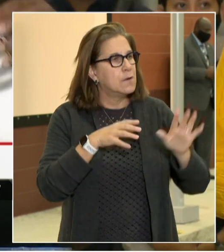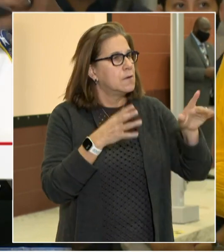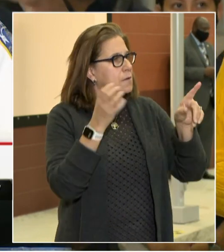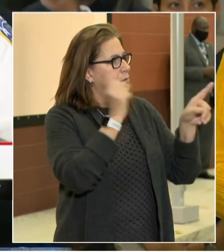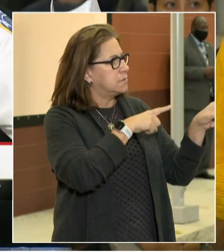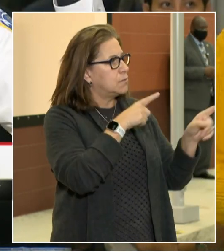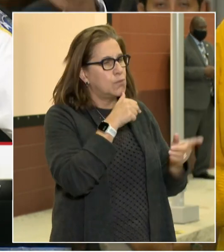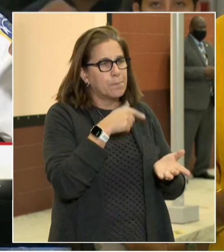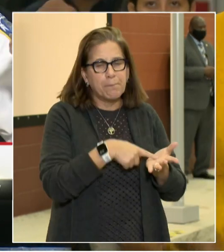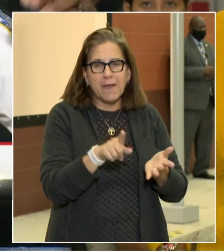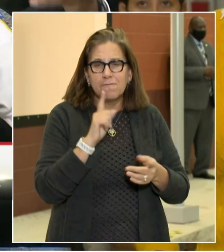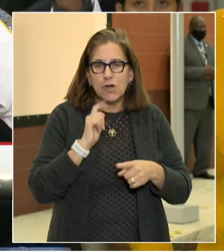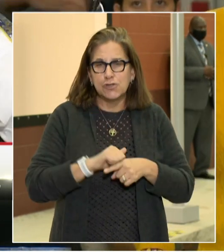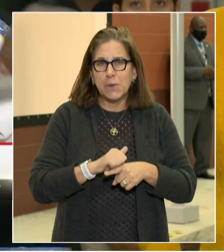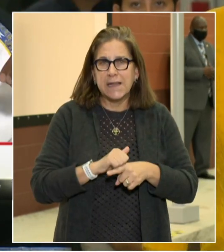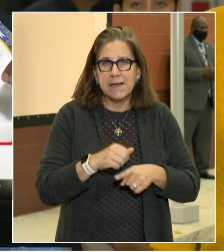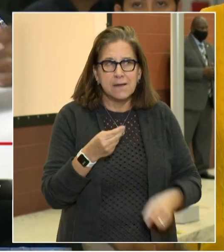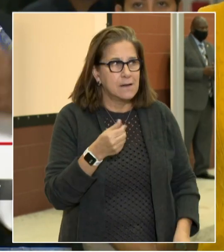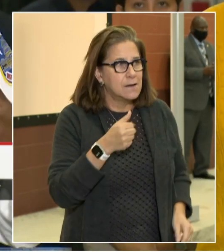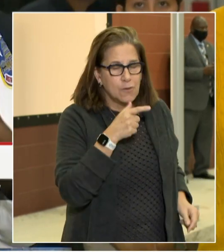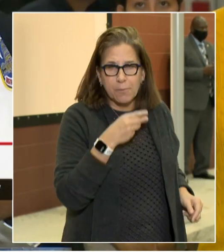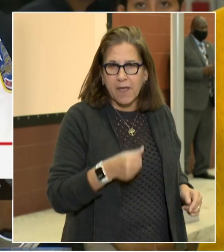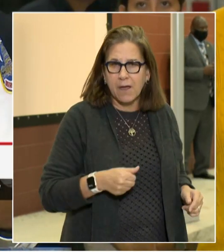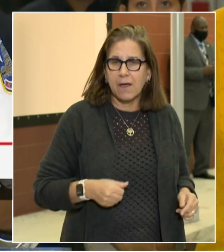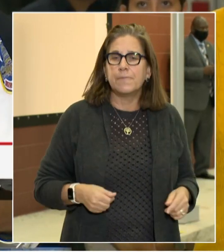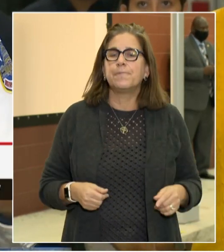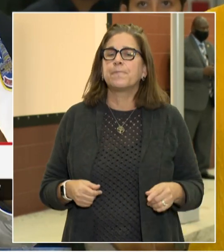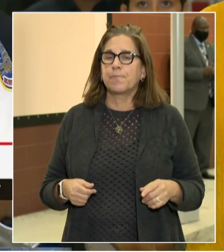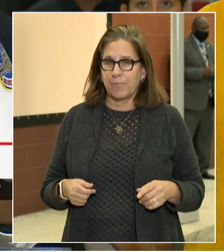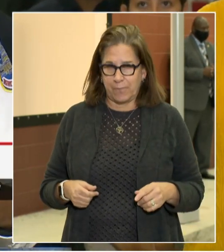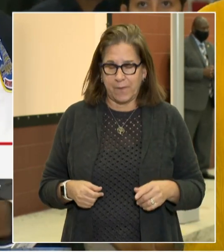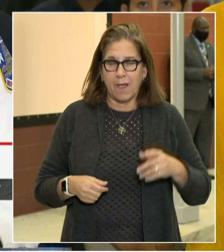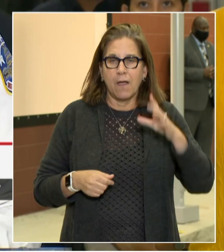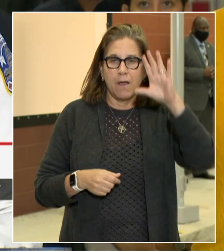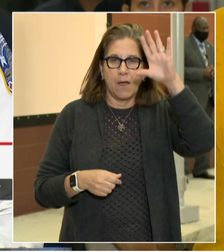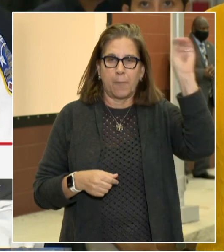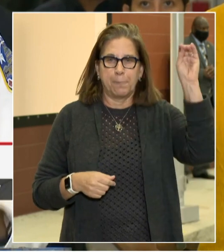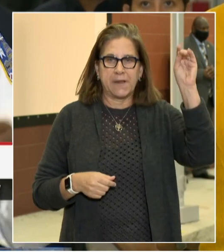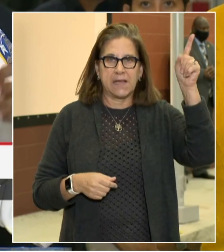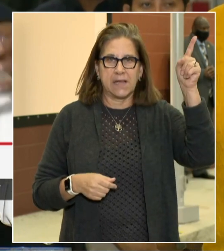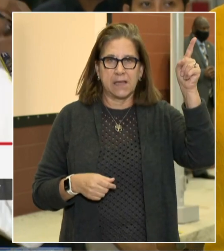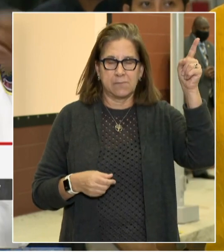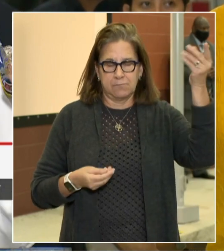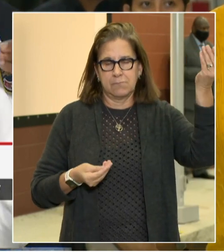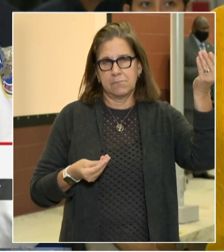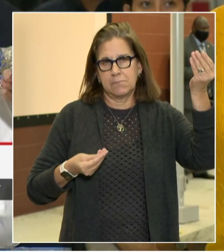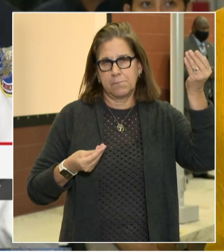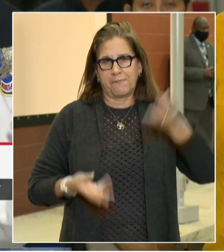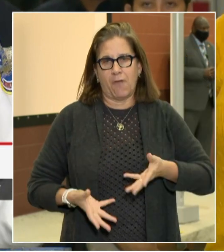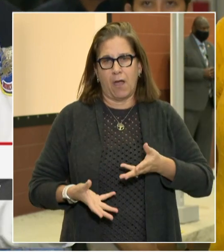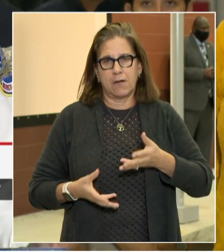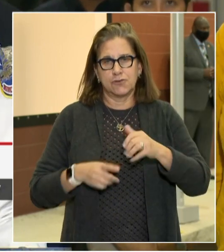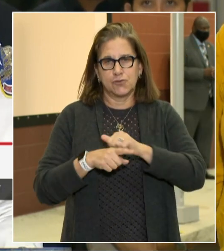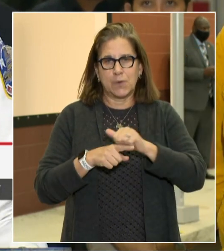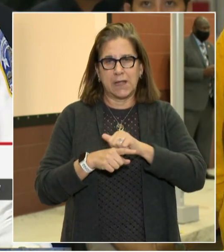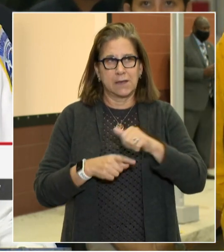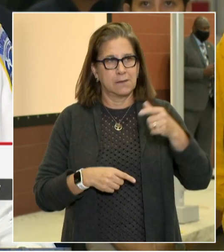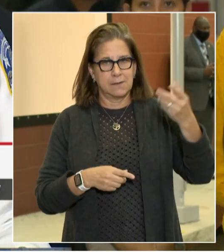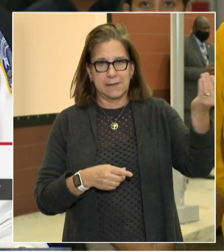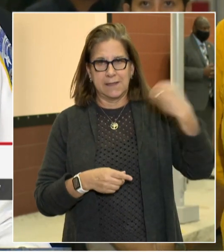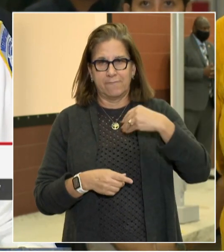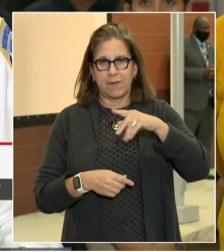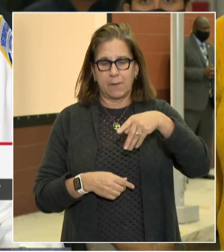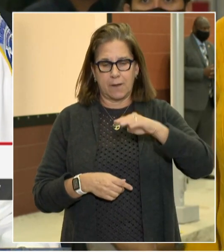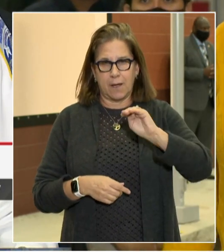So the outside firm, they train the members of the Metropolitan Police Department, and we have several members now who are trained. So